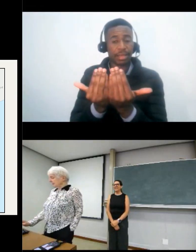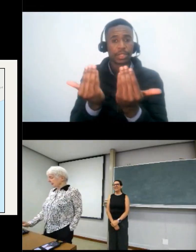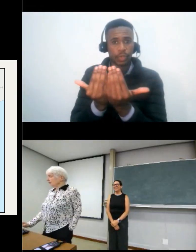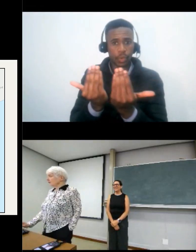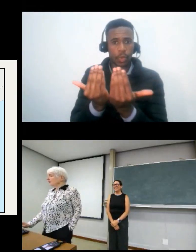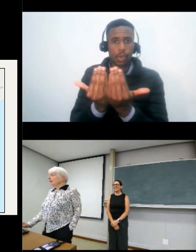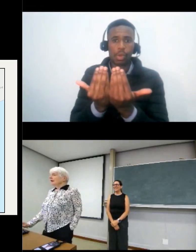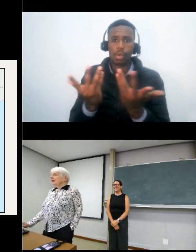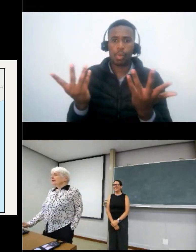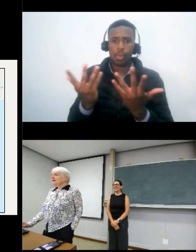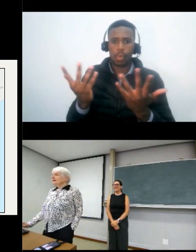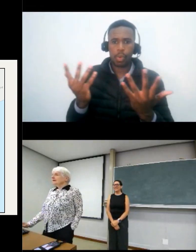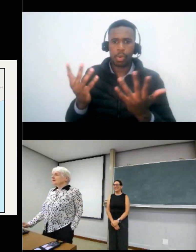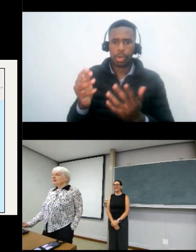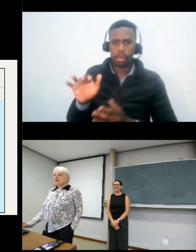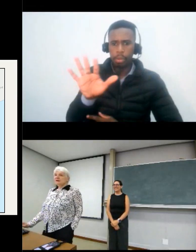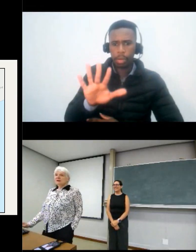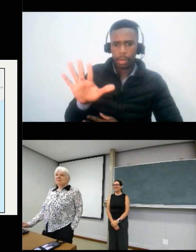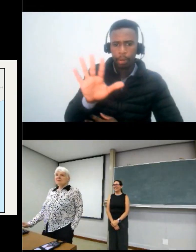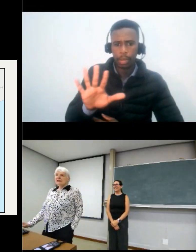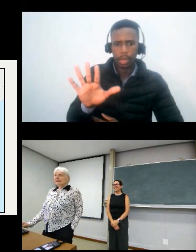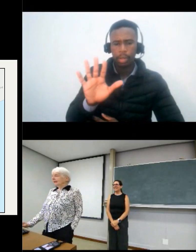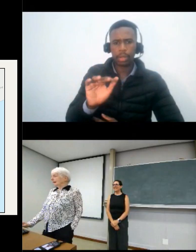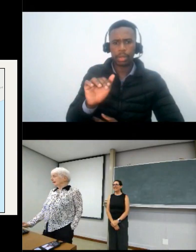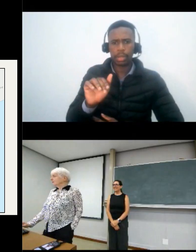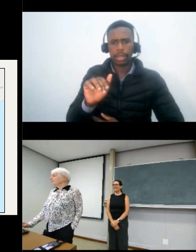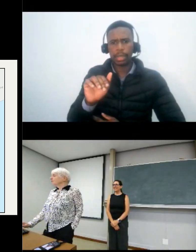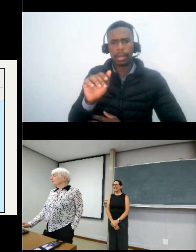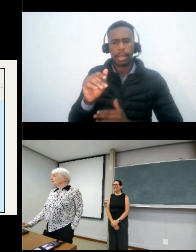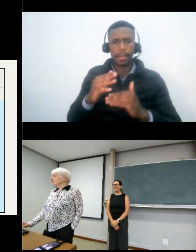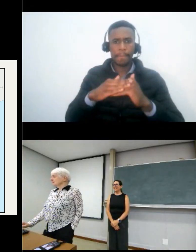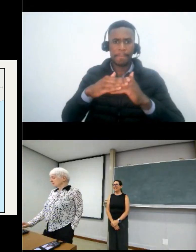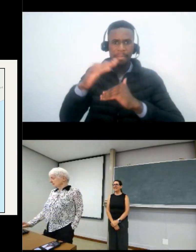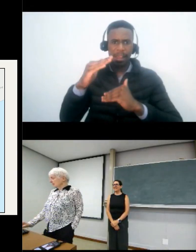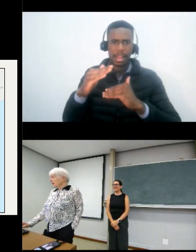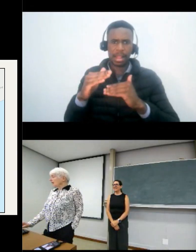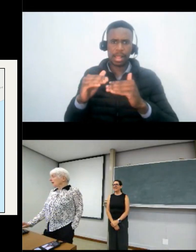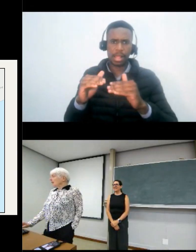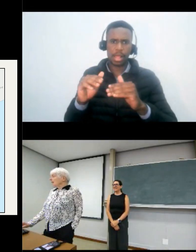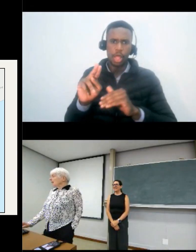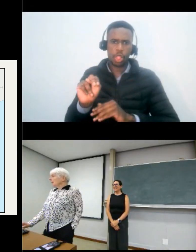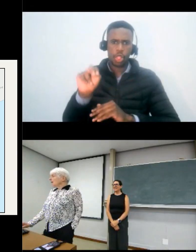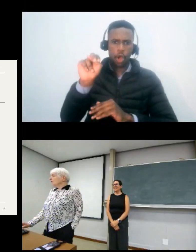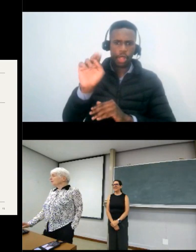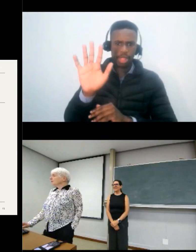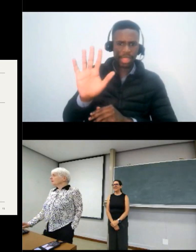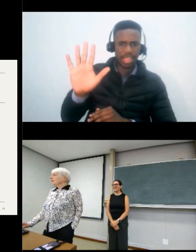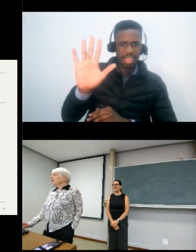located in the south and the east of the country mainly. Right.